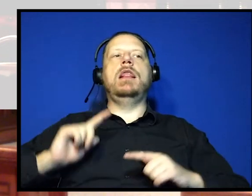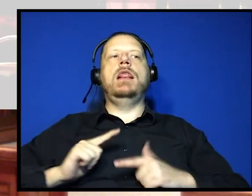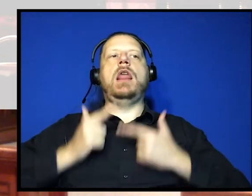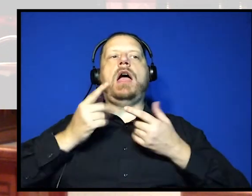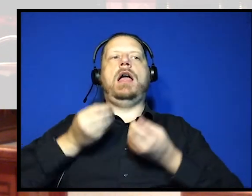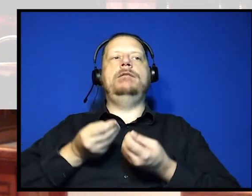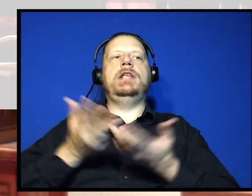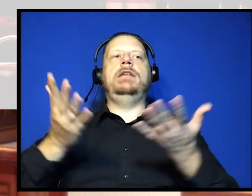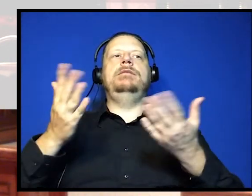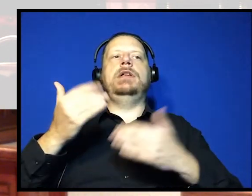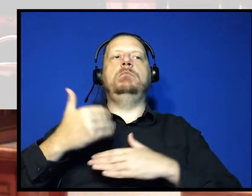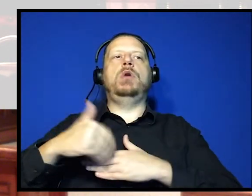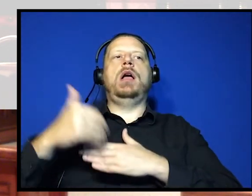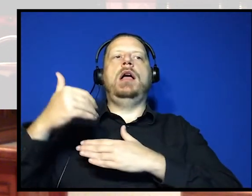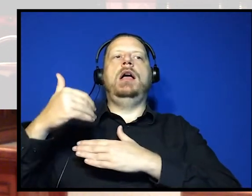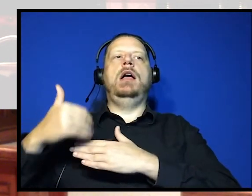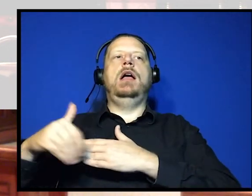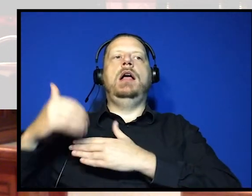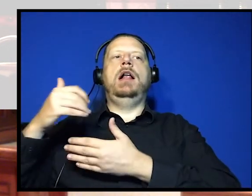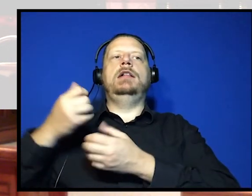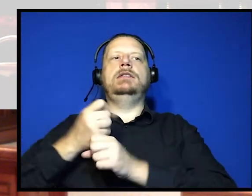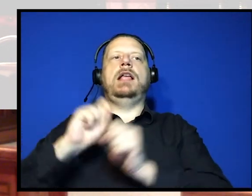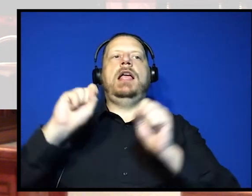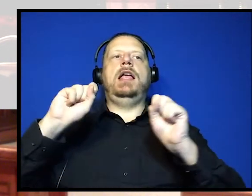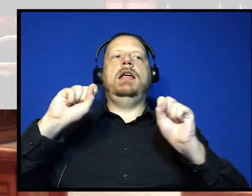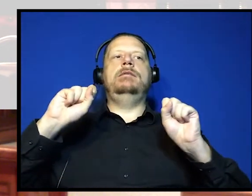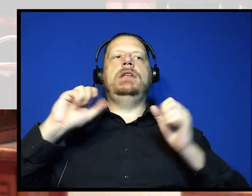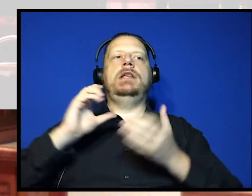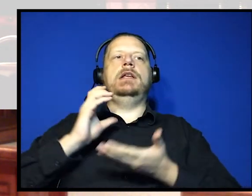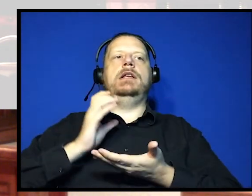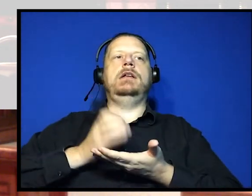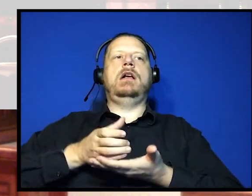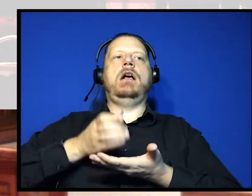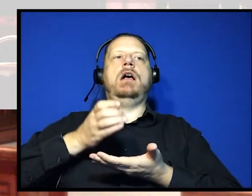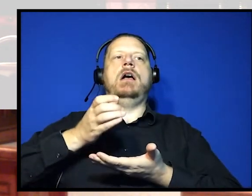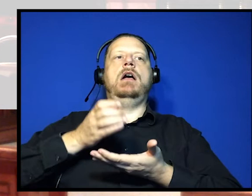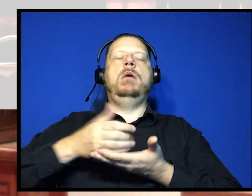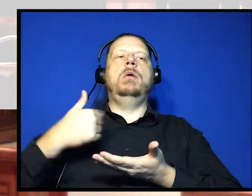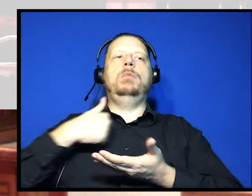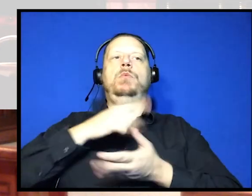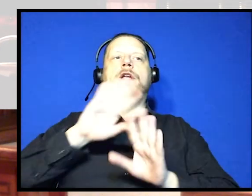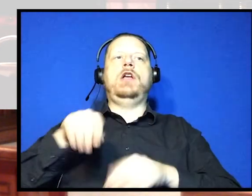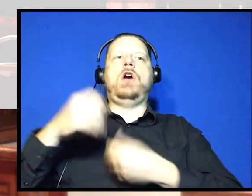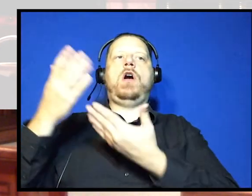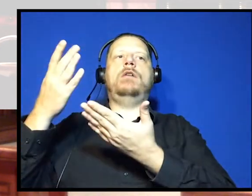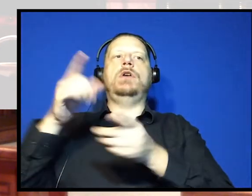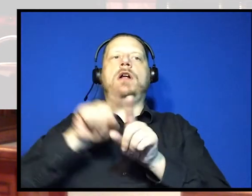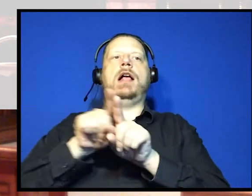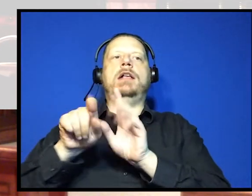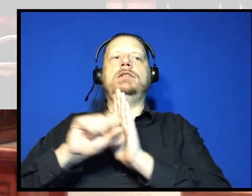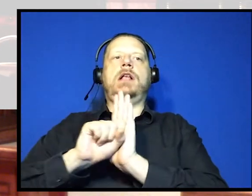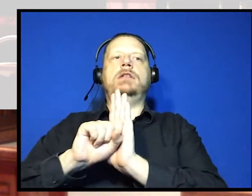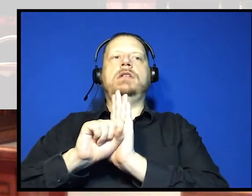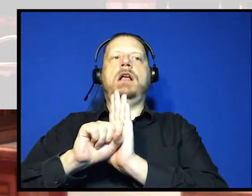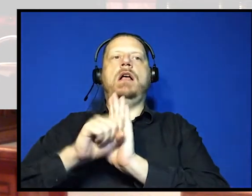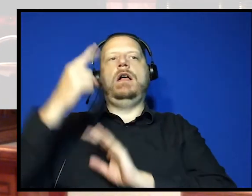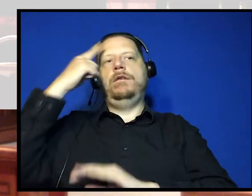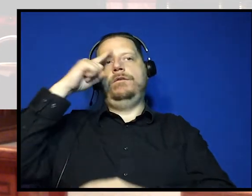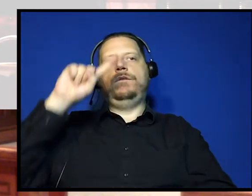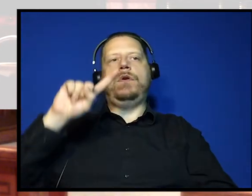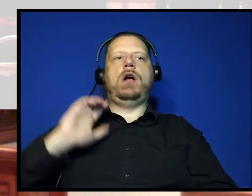God. Life-giving bread, saving cup, we offer as